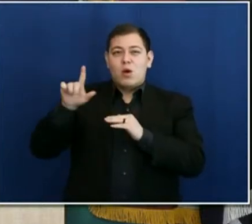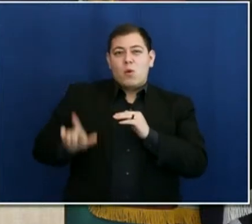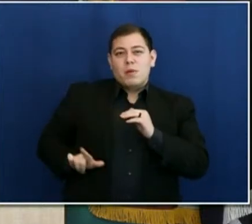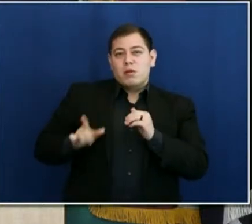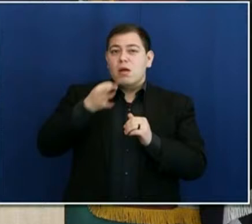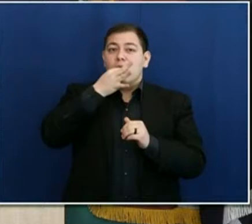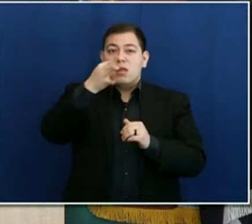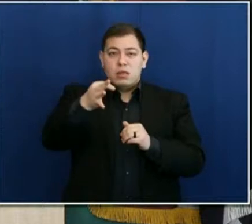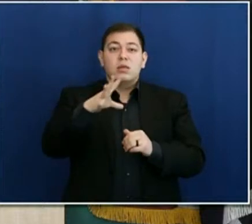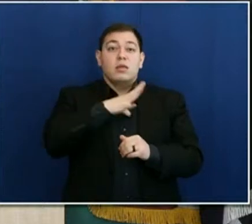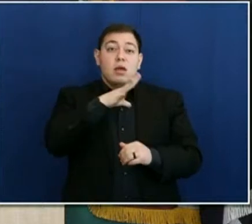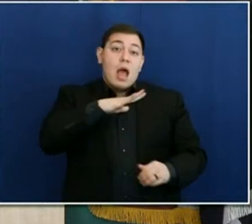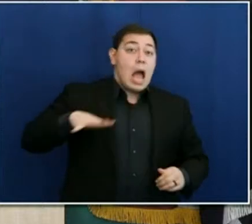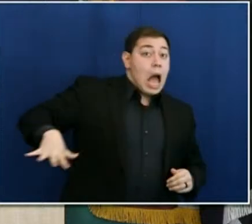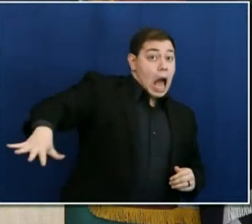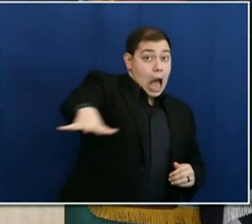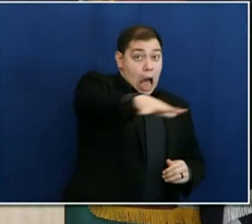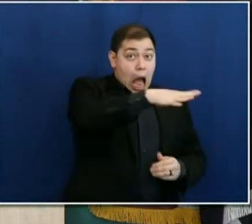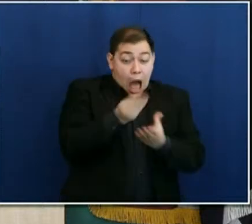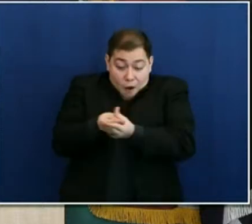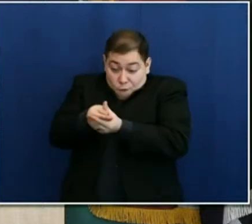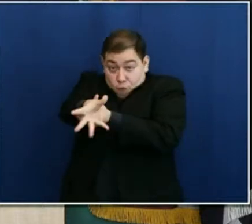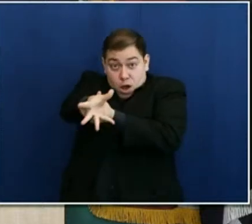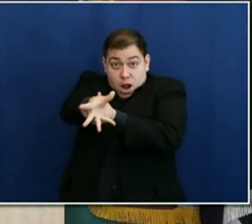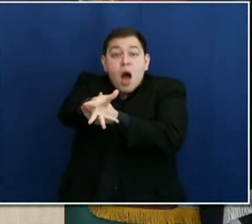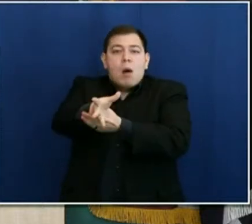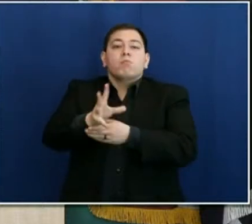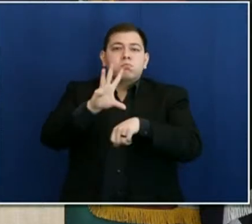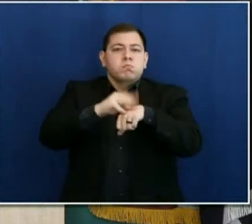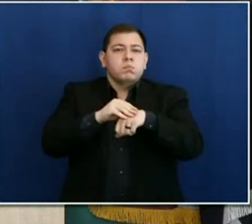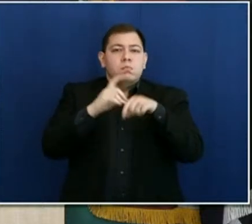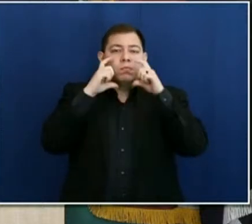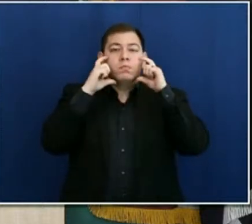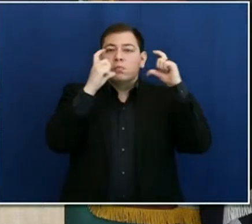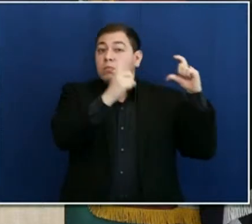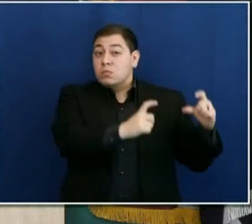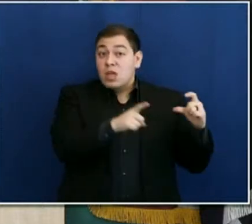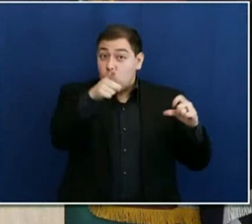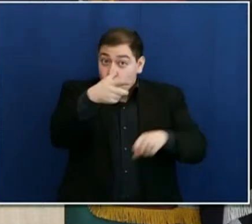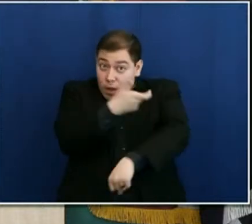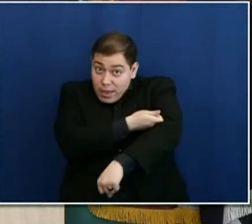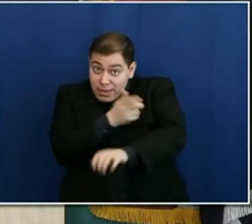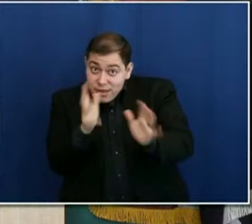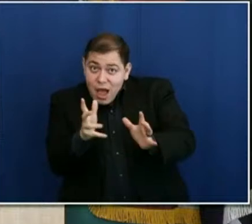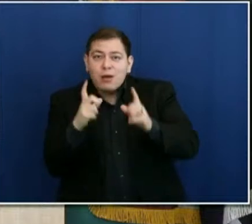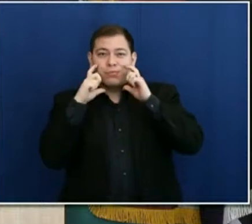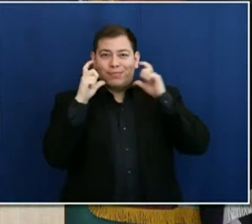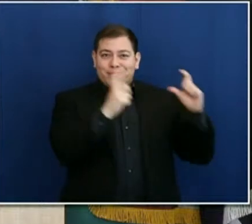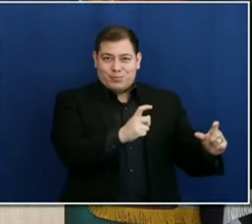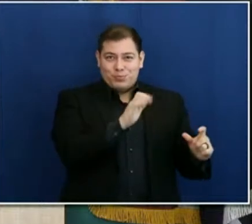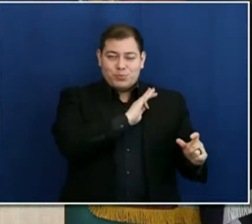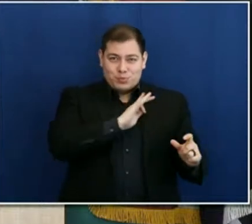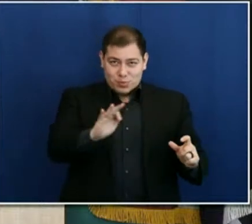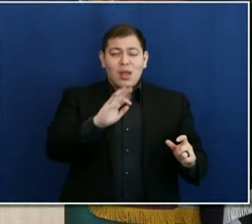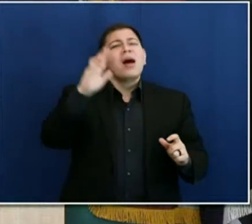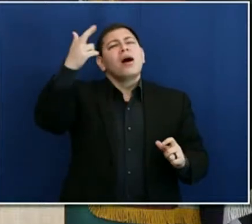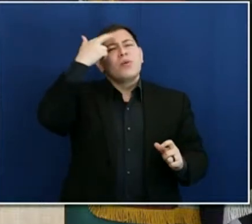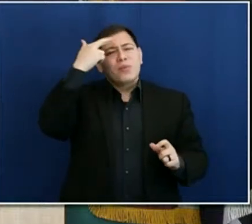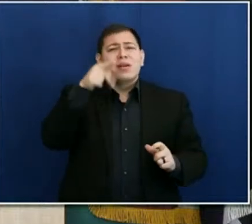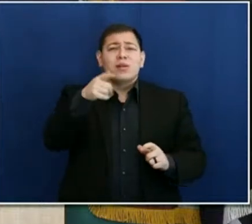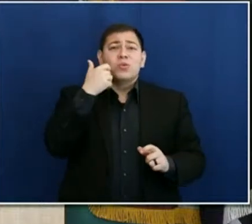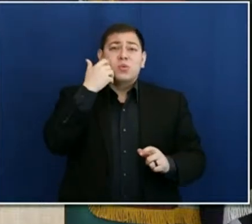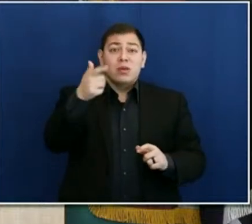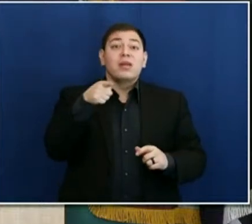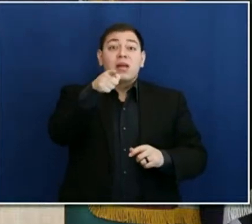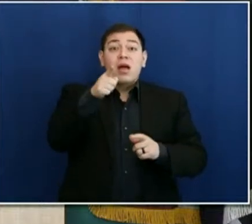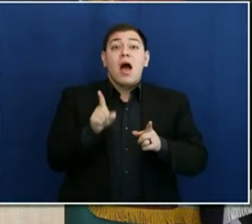espacios abiertos sin el uso de cubrebocas. Así que recuerde que en los lugares públicos con mucha gente y en lugares cerrados se debe mantener sana